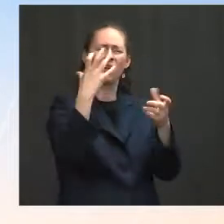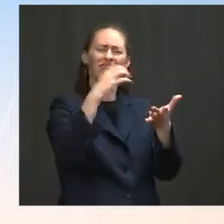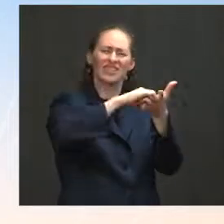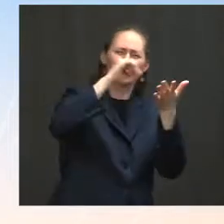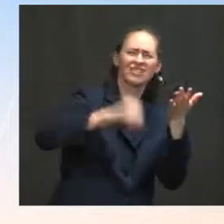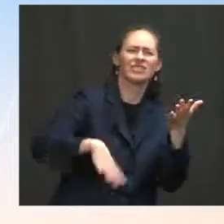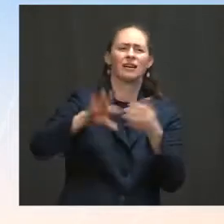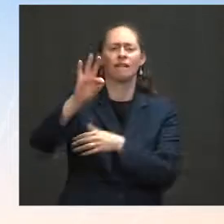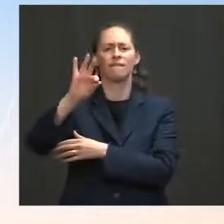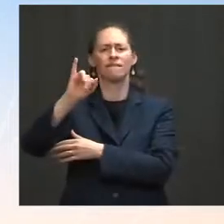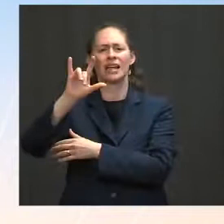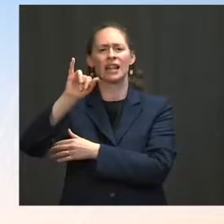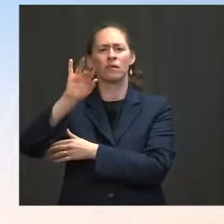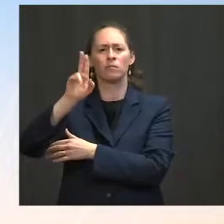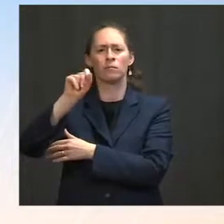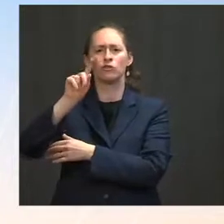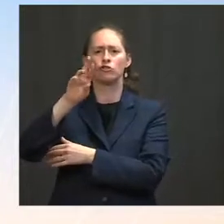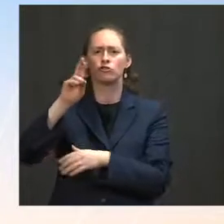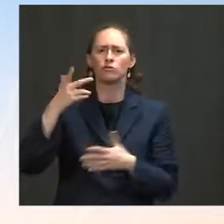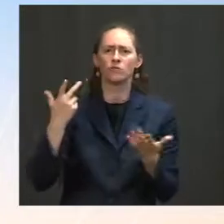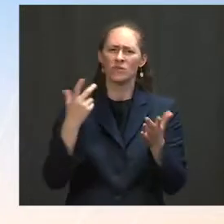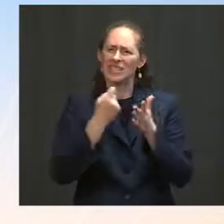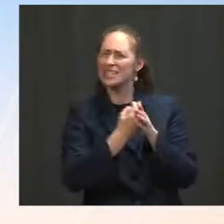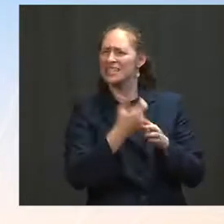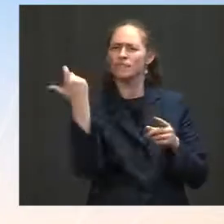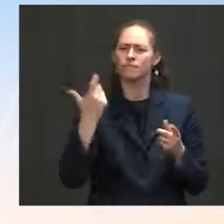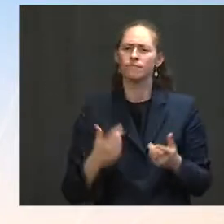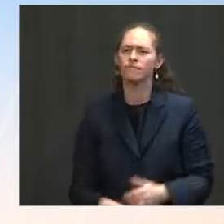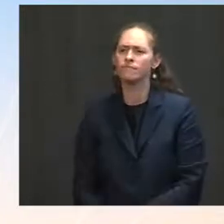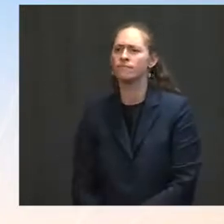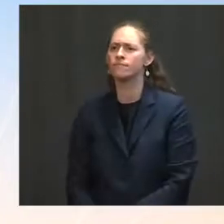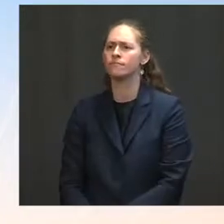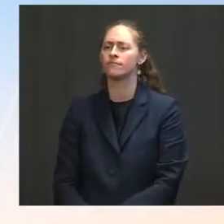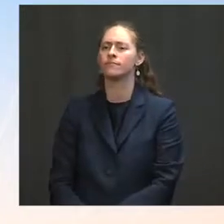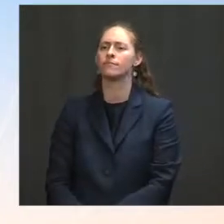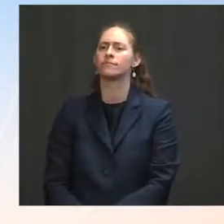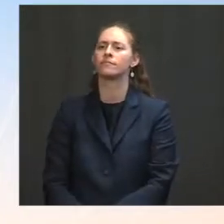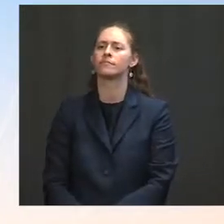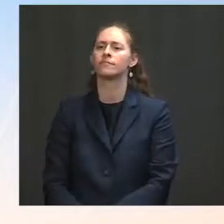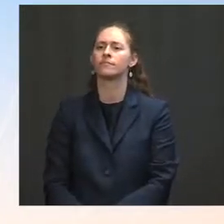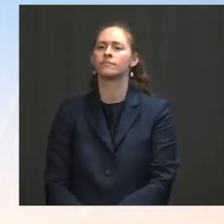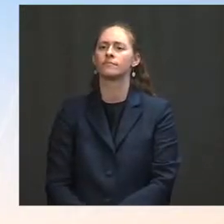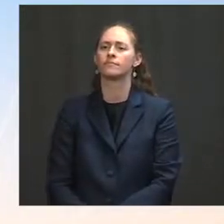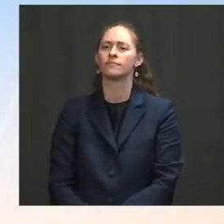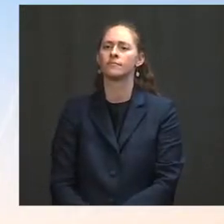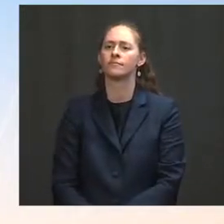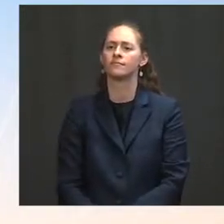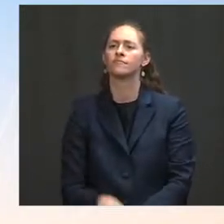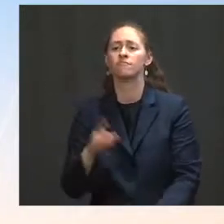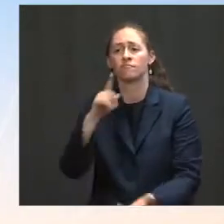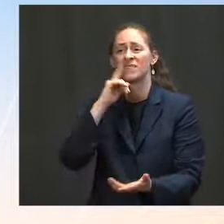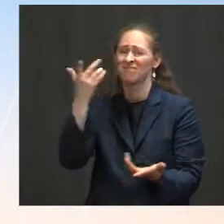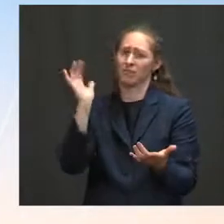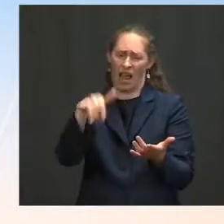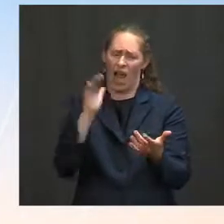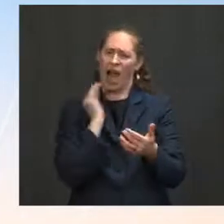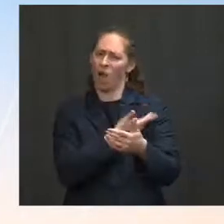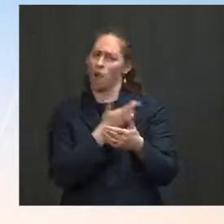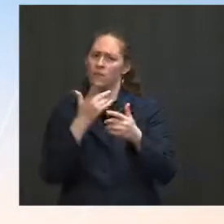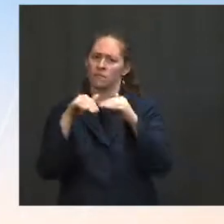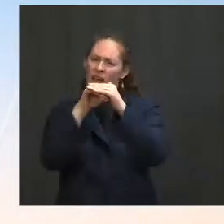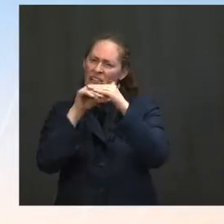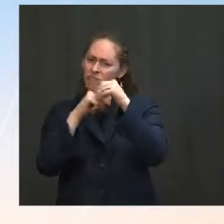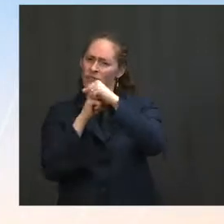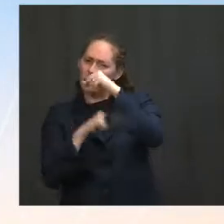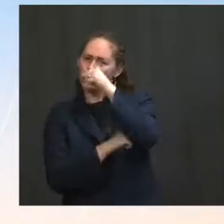the president is delivering is about our fundamental right to vote in the country and the moral obligation we all have to